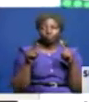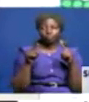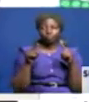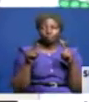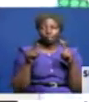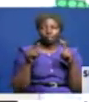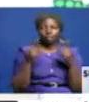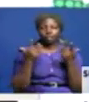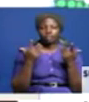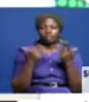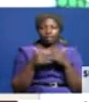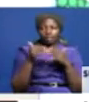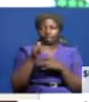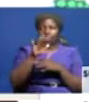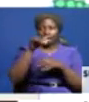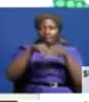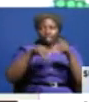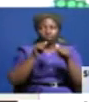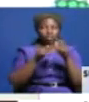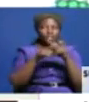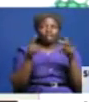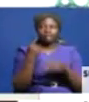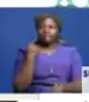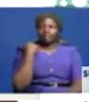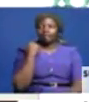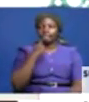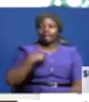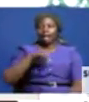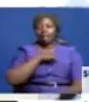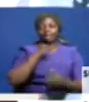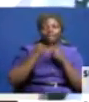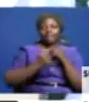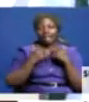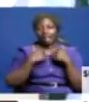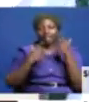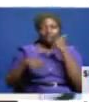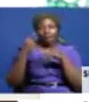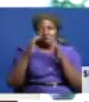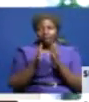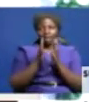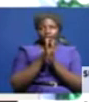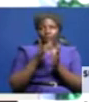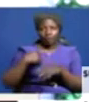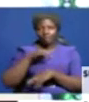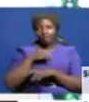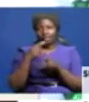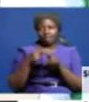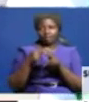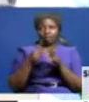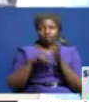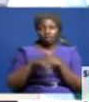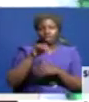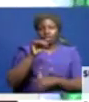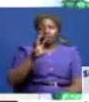Bungoma senatorial by-election that kick-started yesterday, we finally have a winner with us here in the name of Wafula